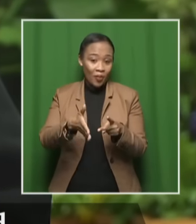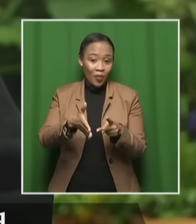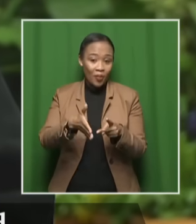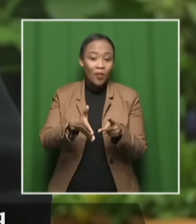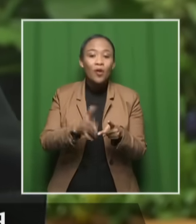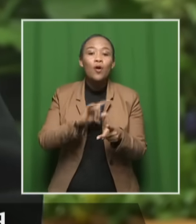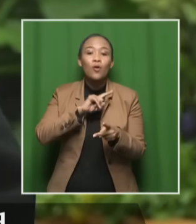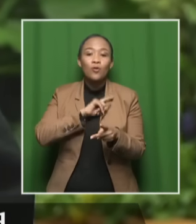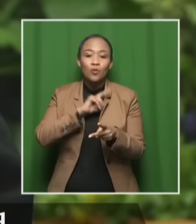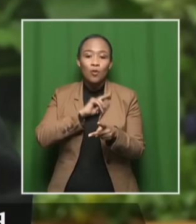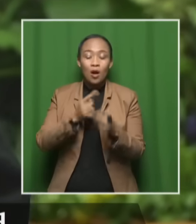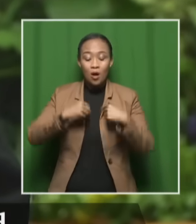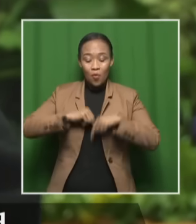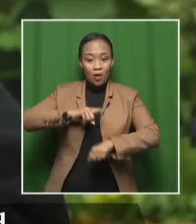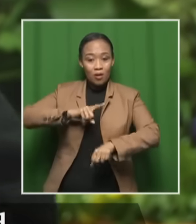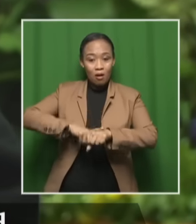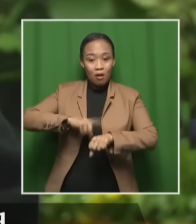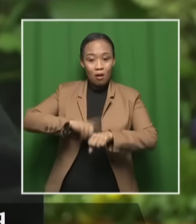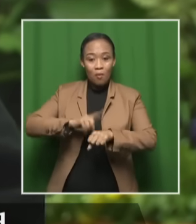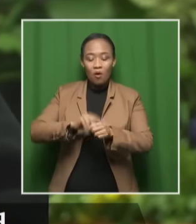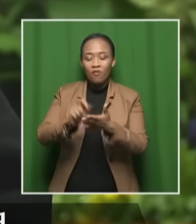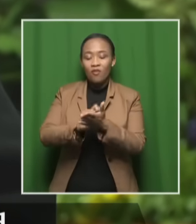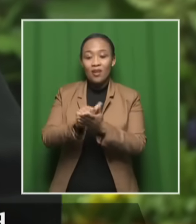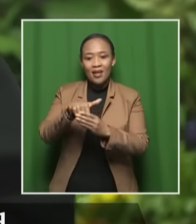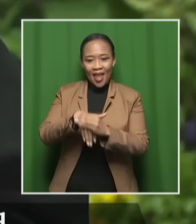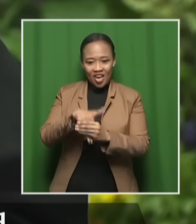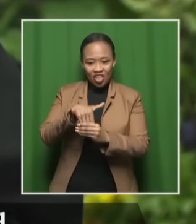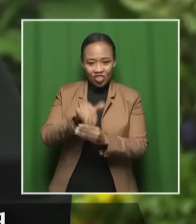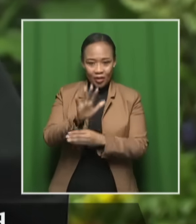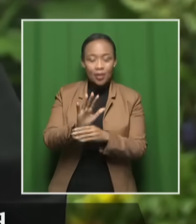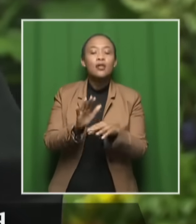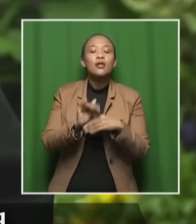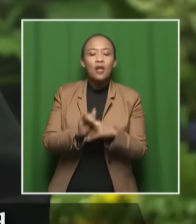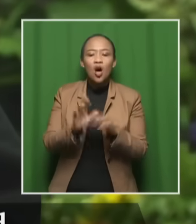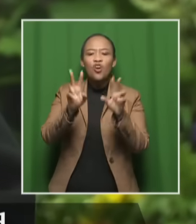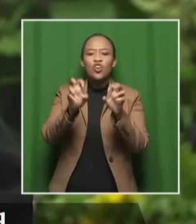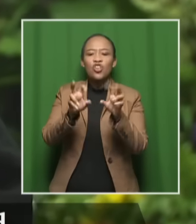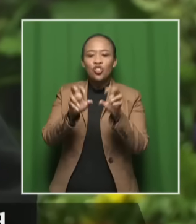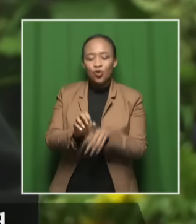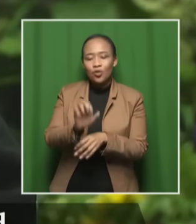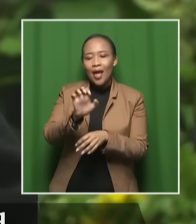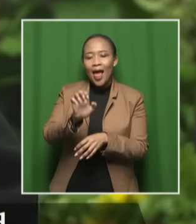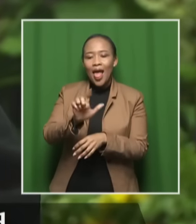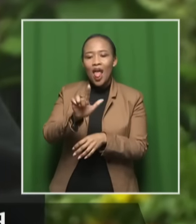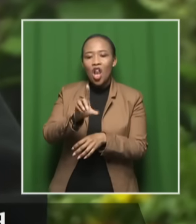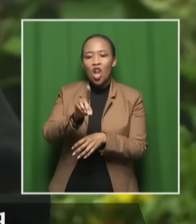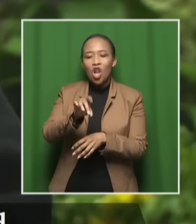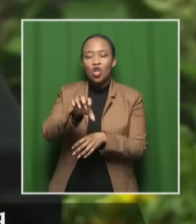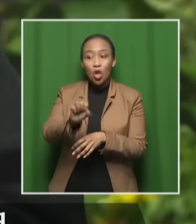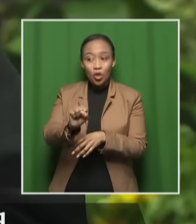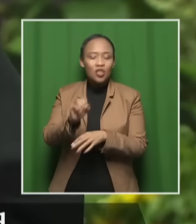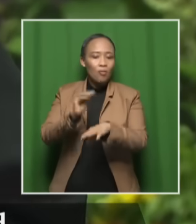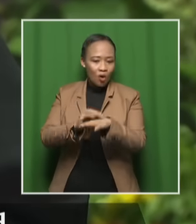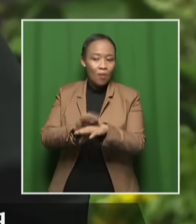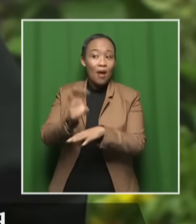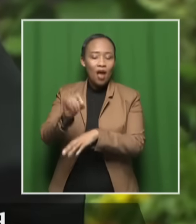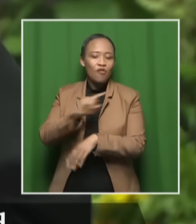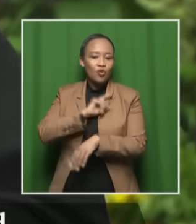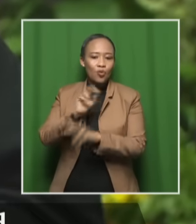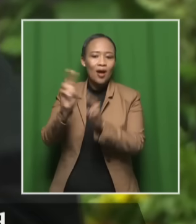the elections, as the polls closed, there was issues in Eldorado Park because there was a power outage by City Power,